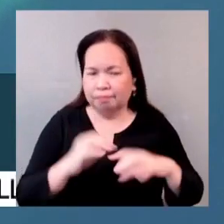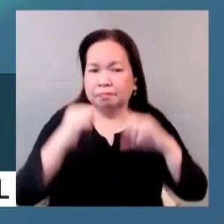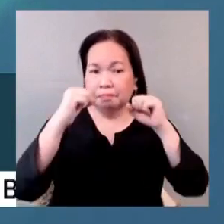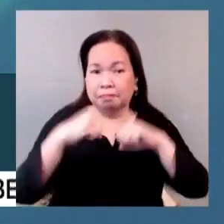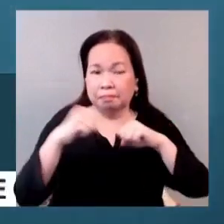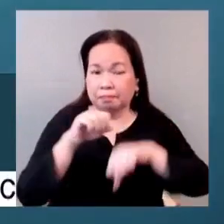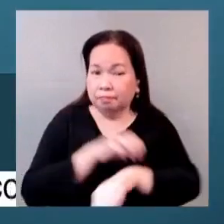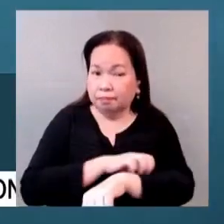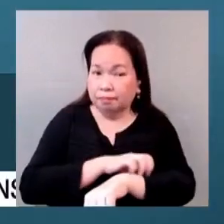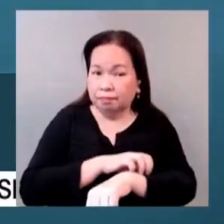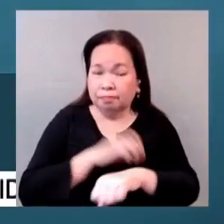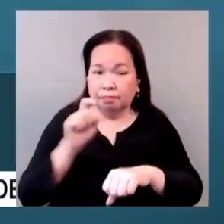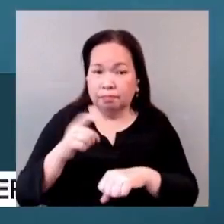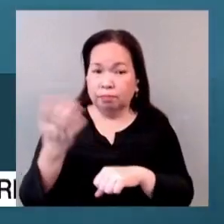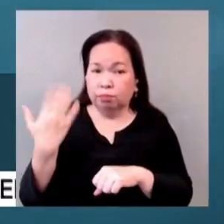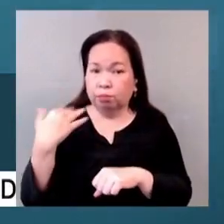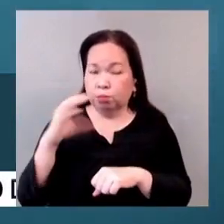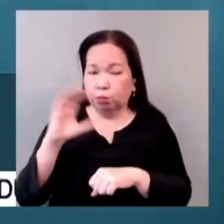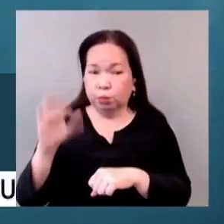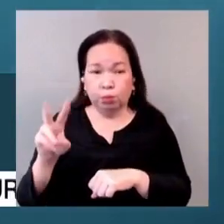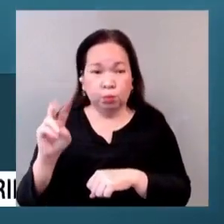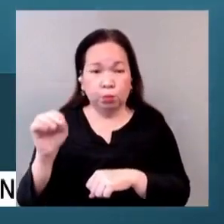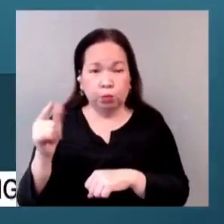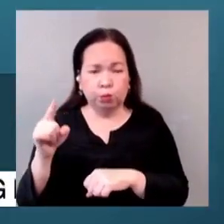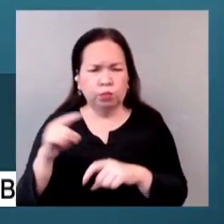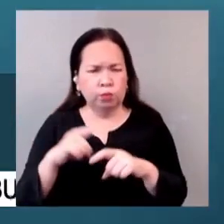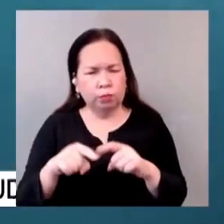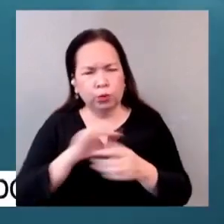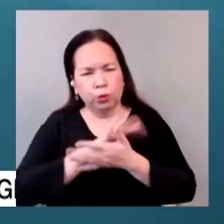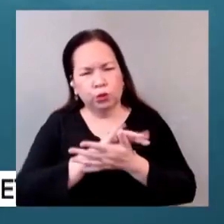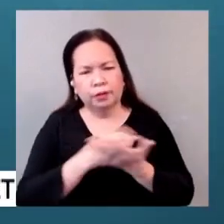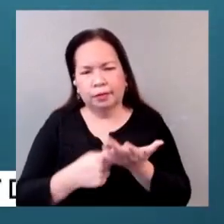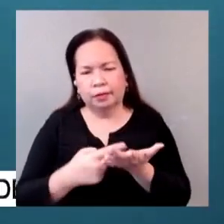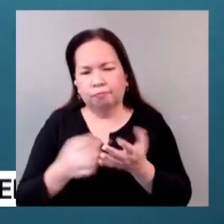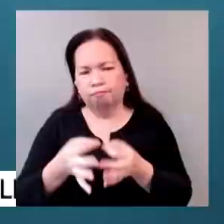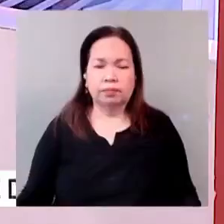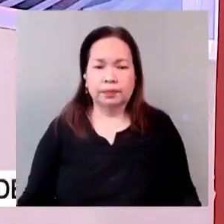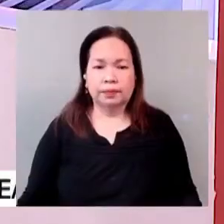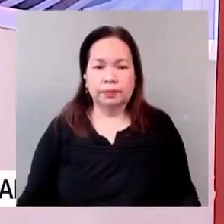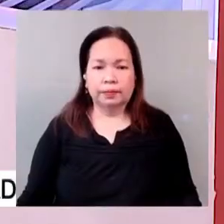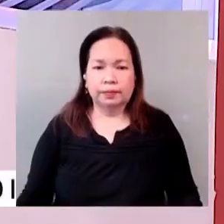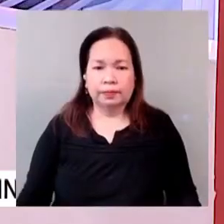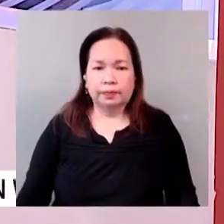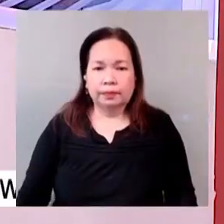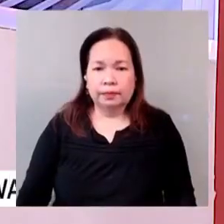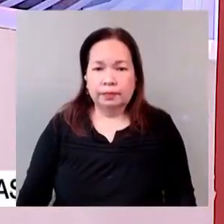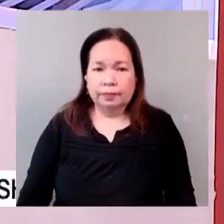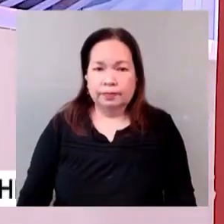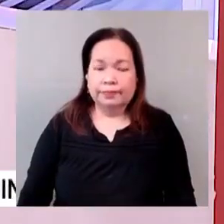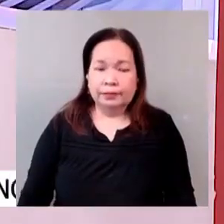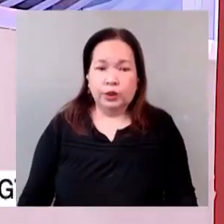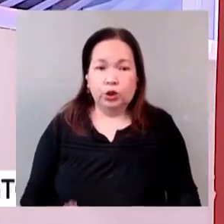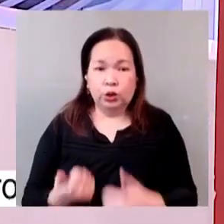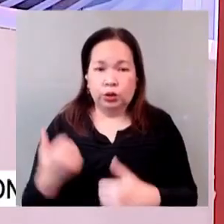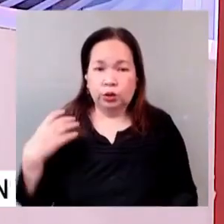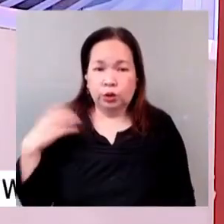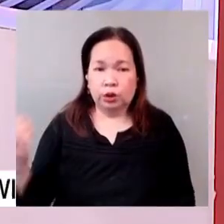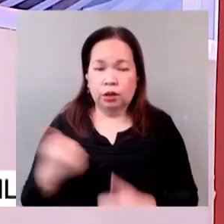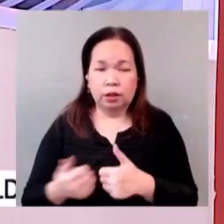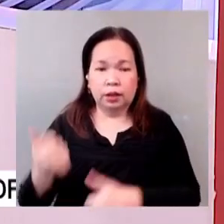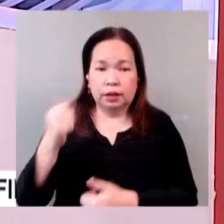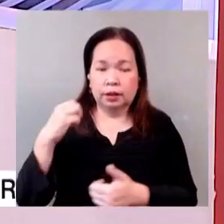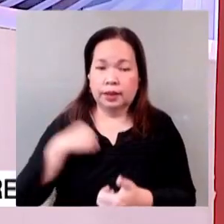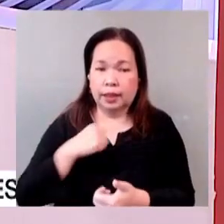but the COVID-19 pandemic delayed the discussions. The chairman of the Senate Finance Committee says